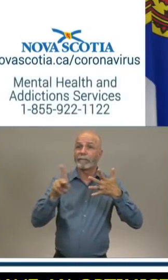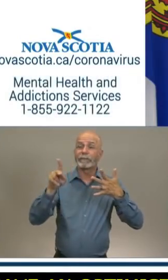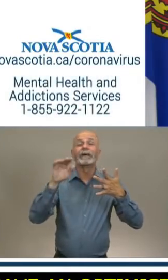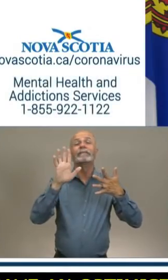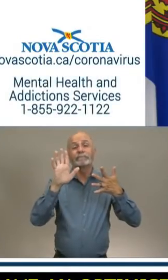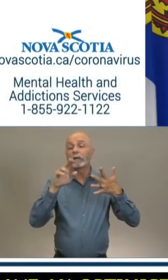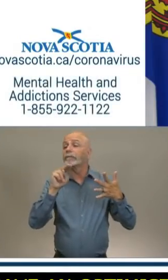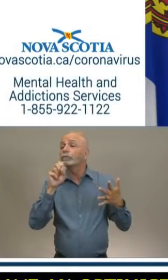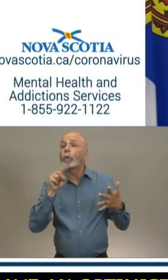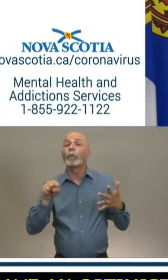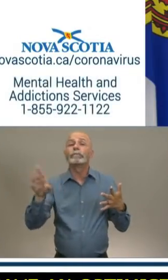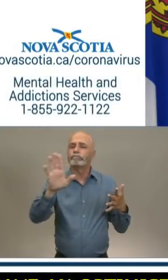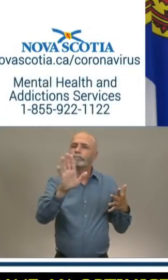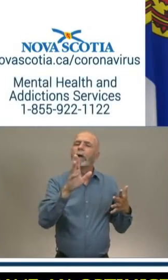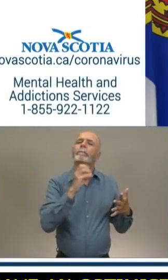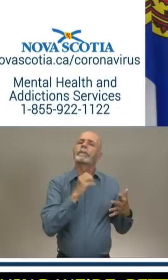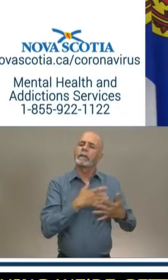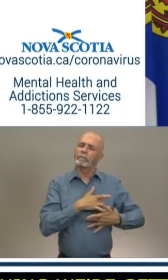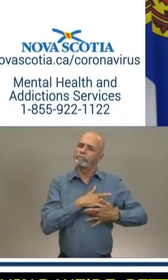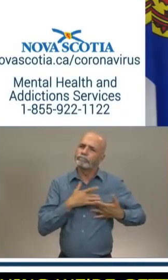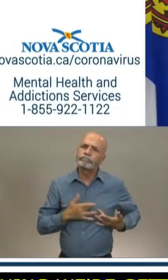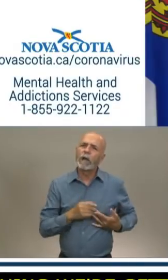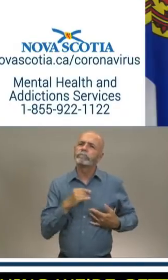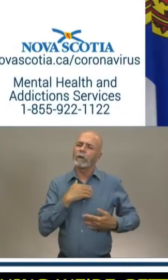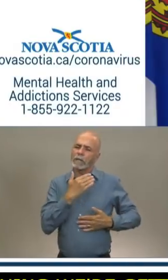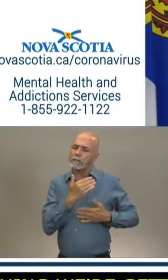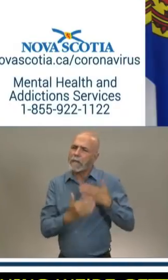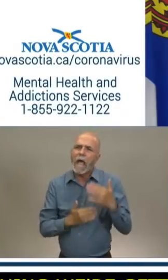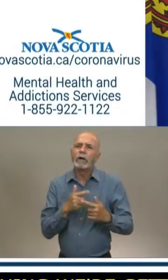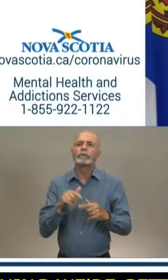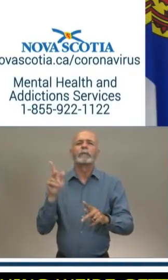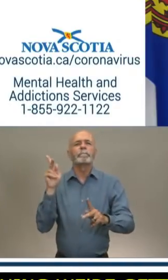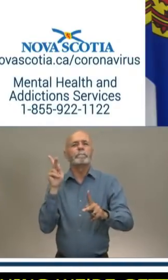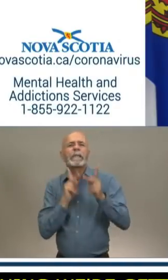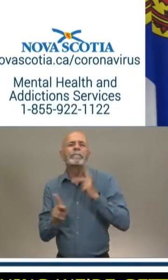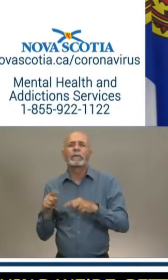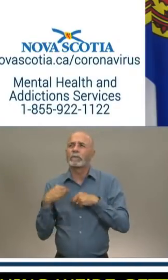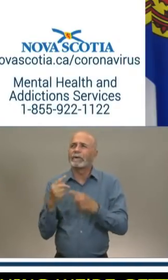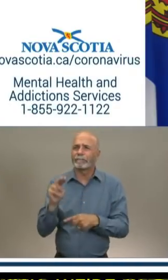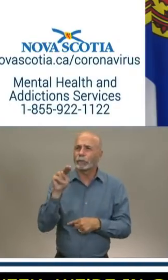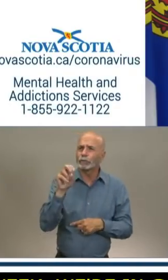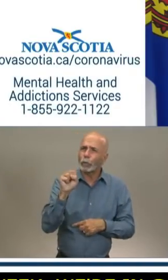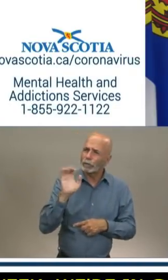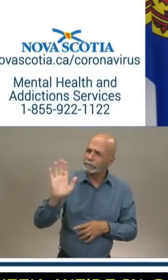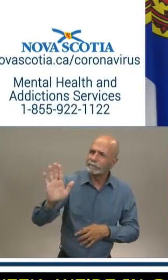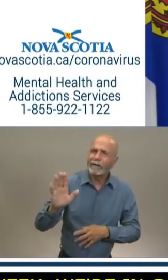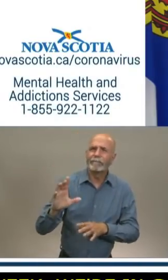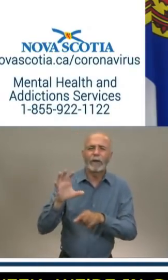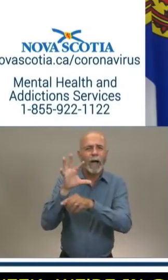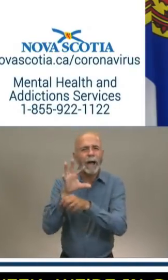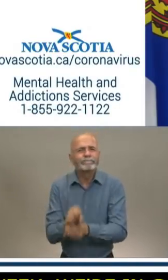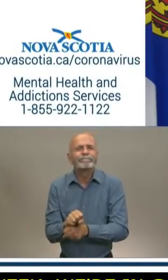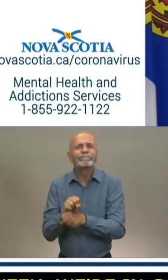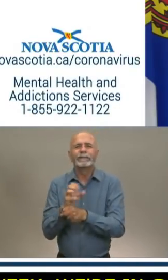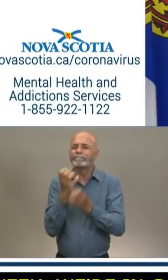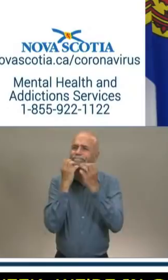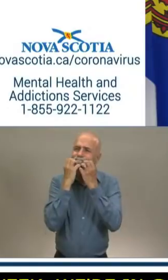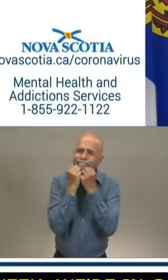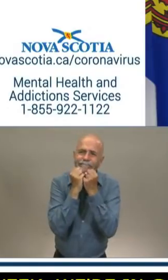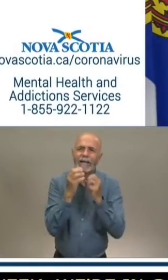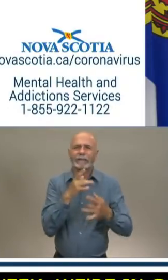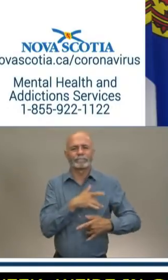another. It's the Nova Scotian way to look out for your neighbor, and let's help our reopening, help our businesses,